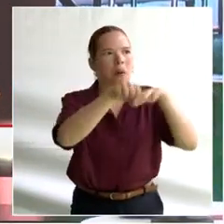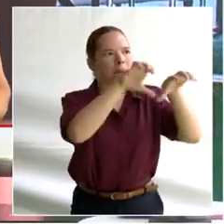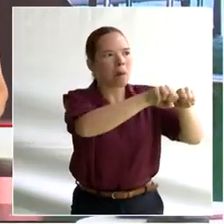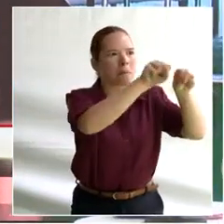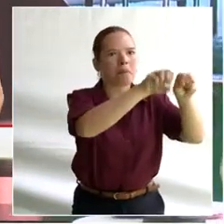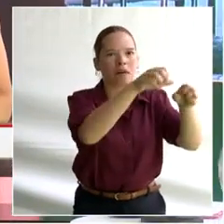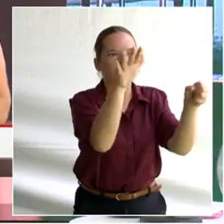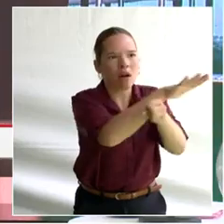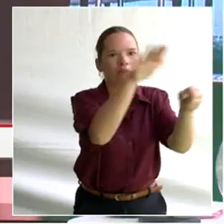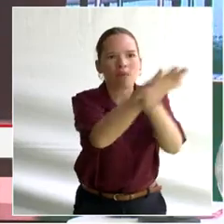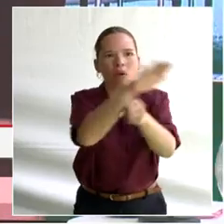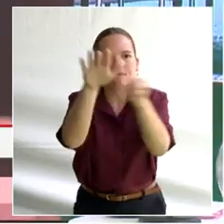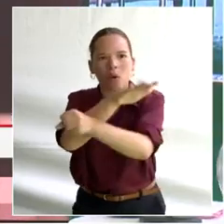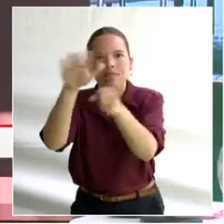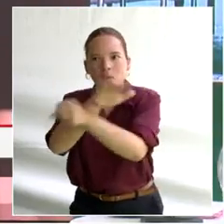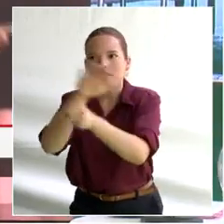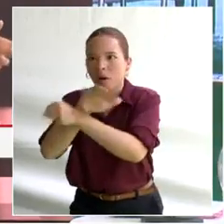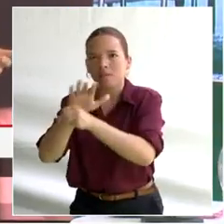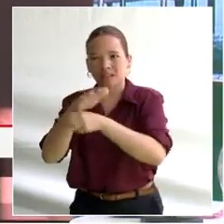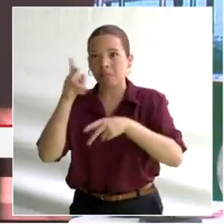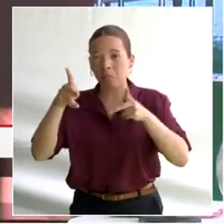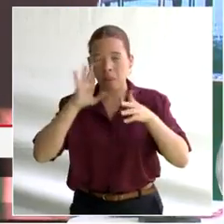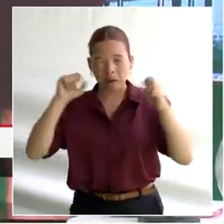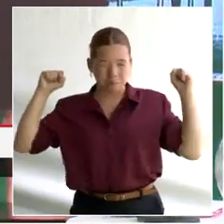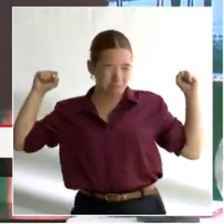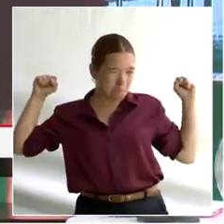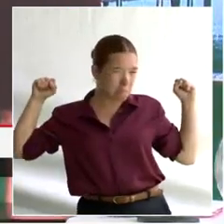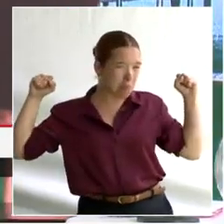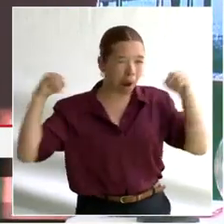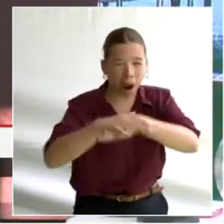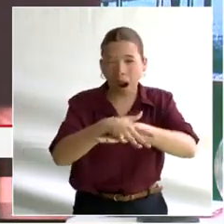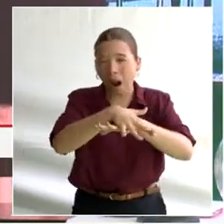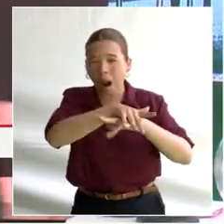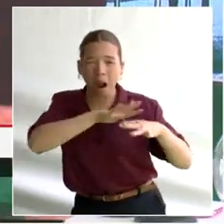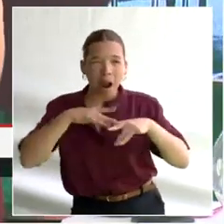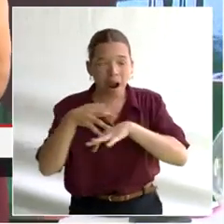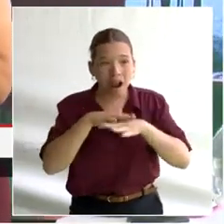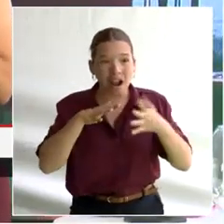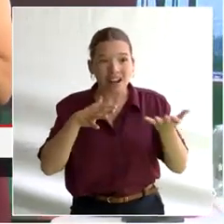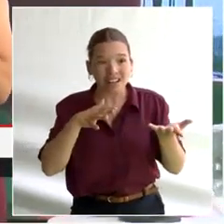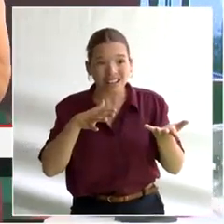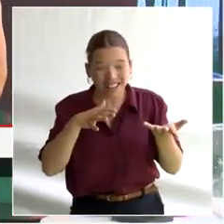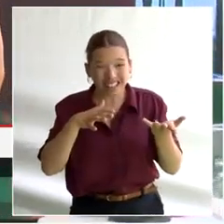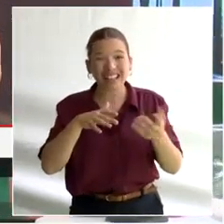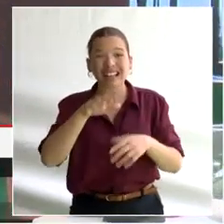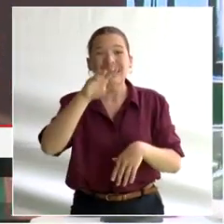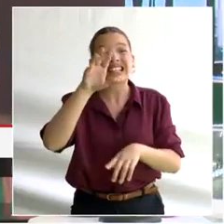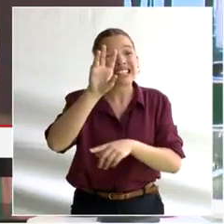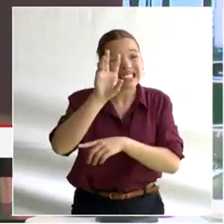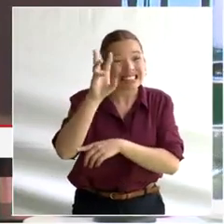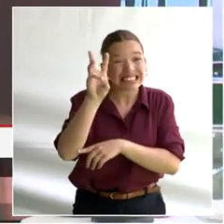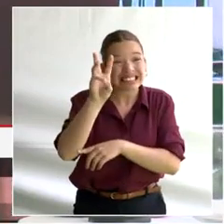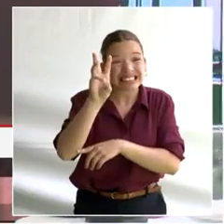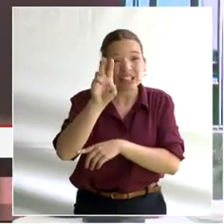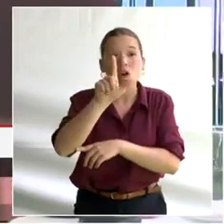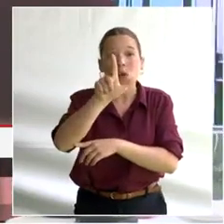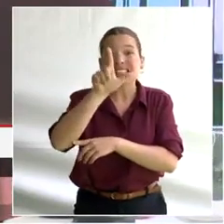about the $26 million economic impact that's happening from this tennis tournament.